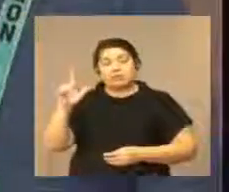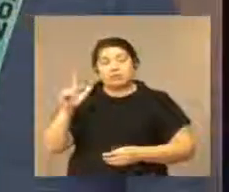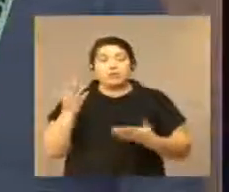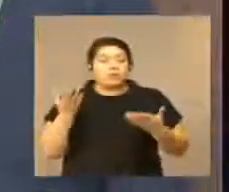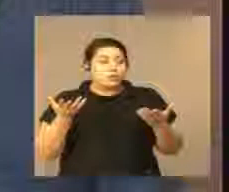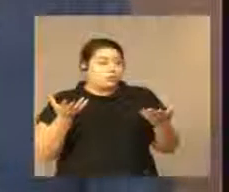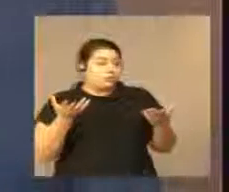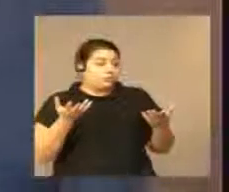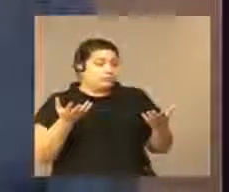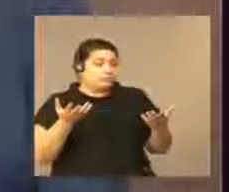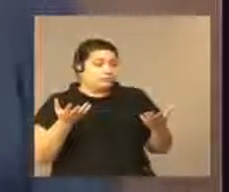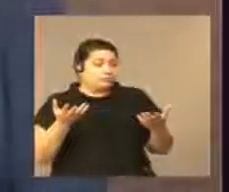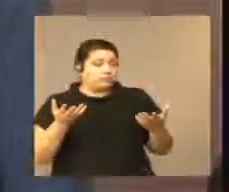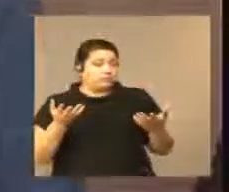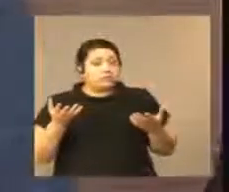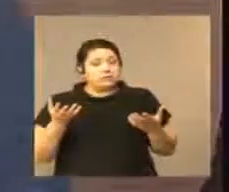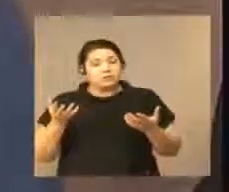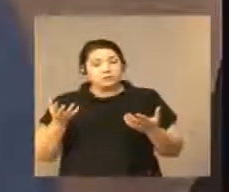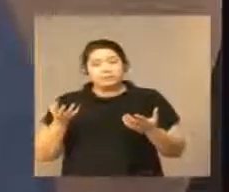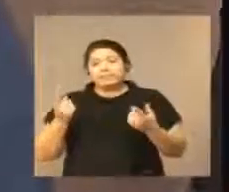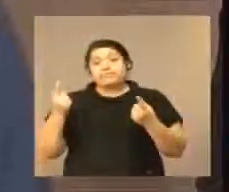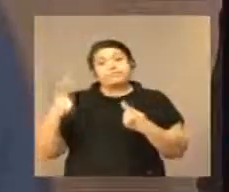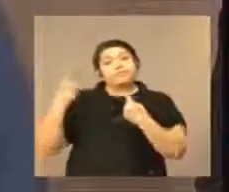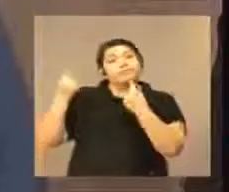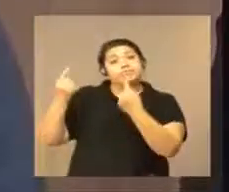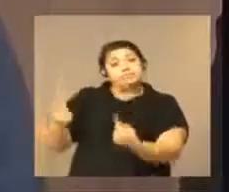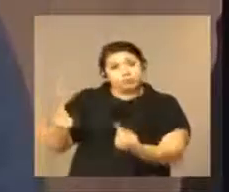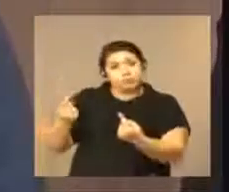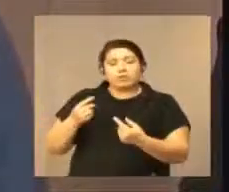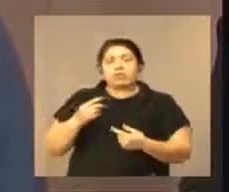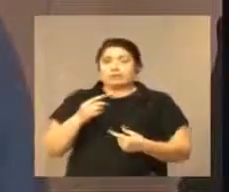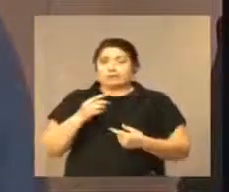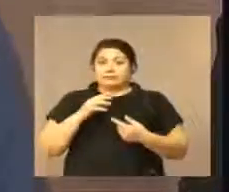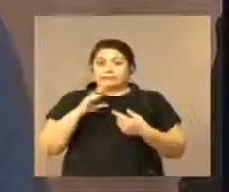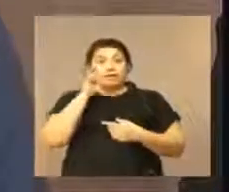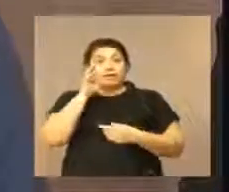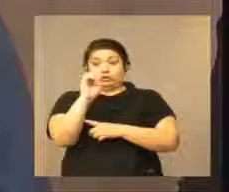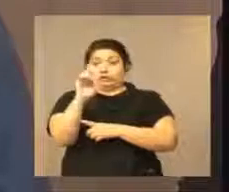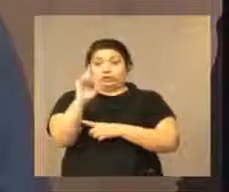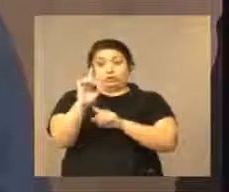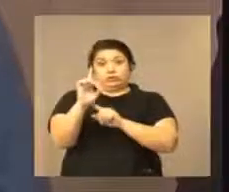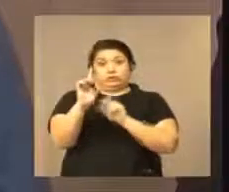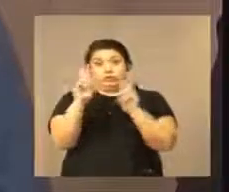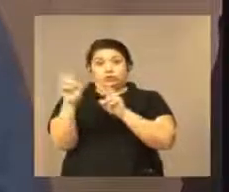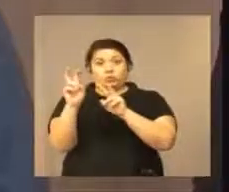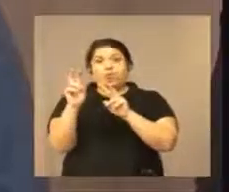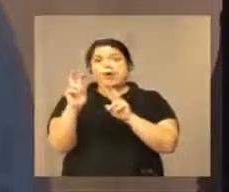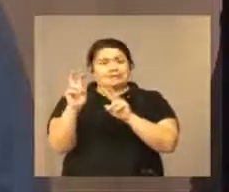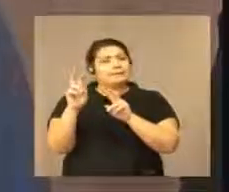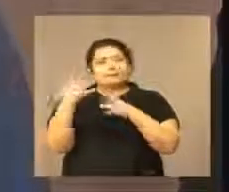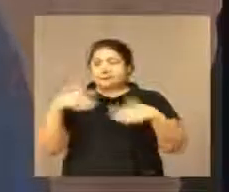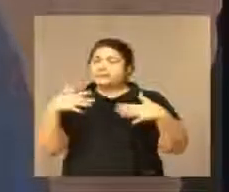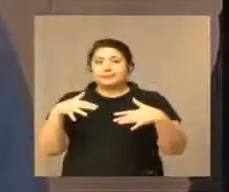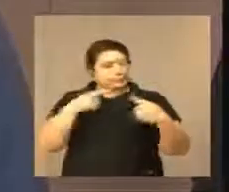there has been a constant struggle with education in our communities that, you know, has been at the